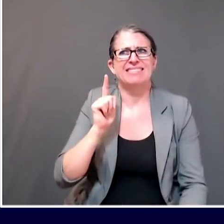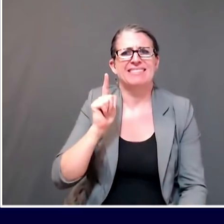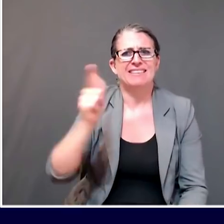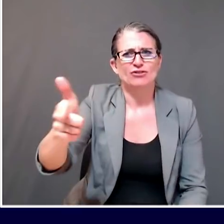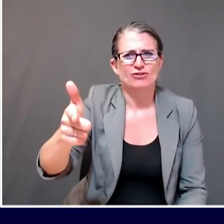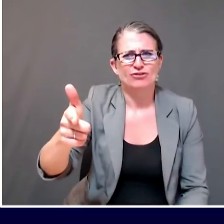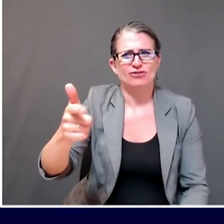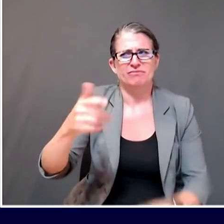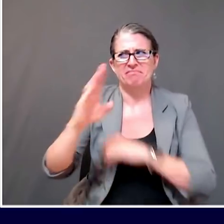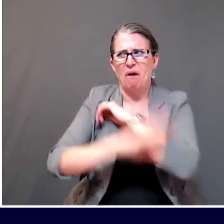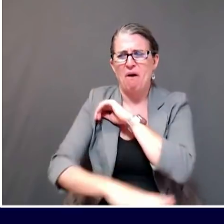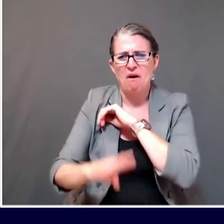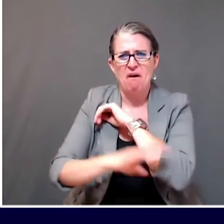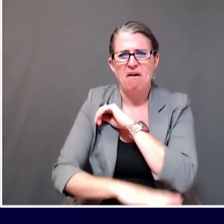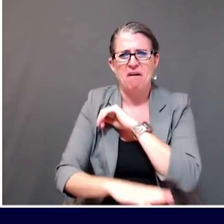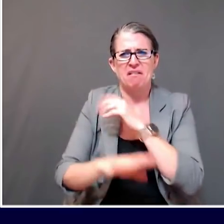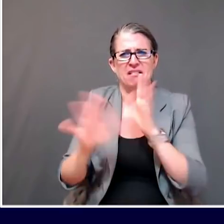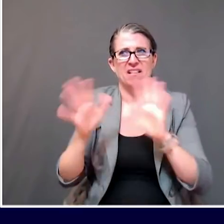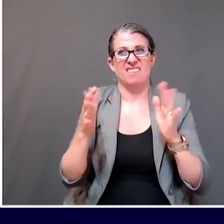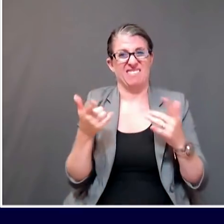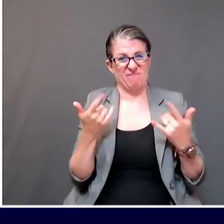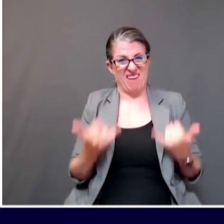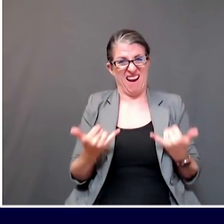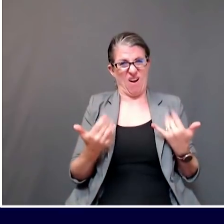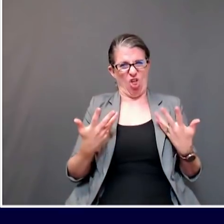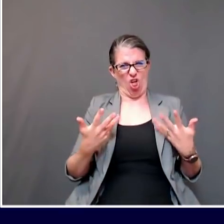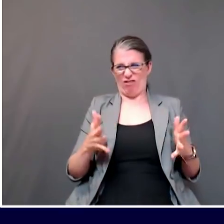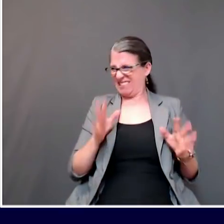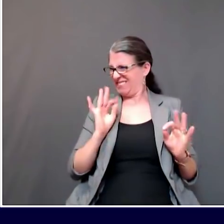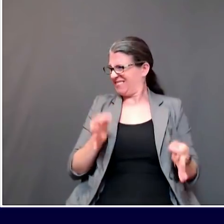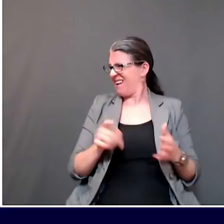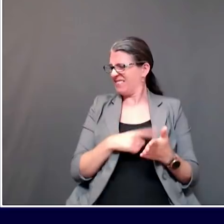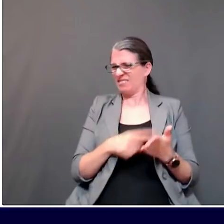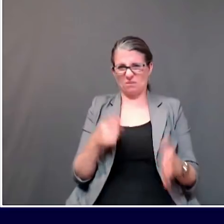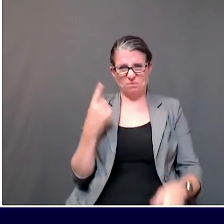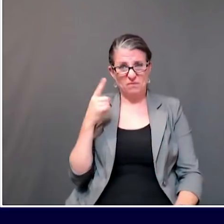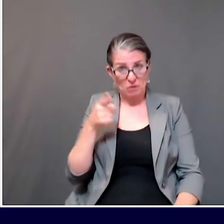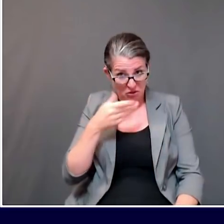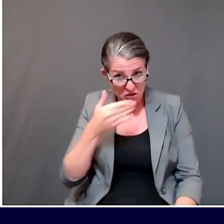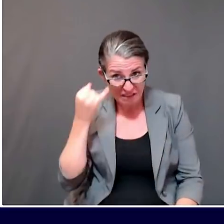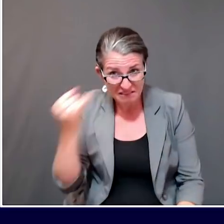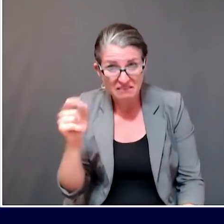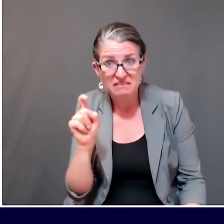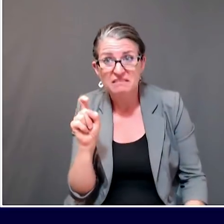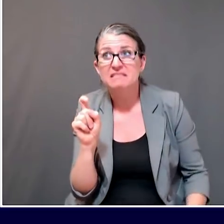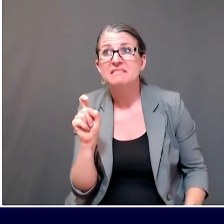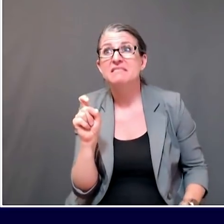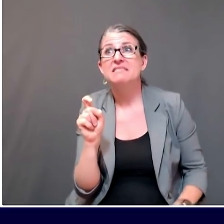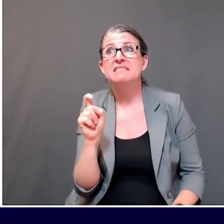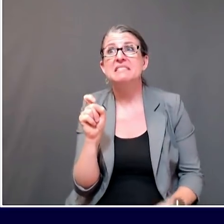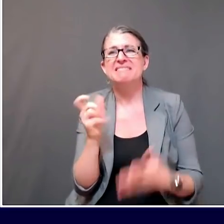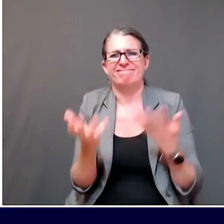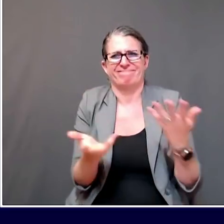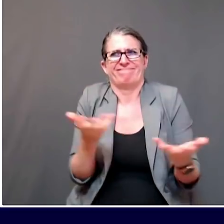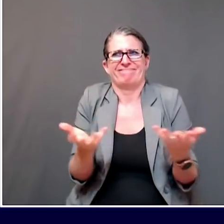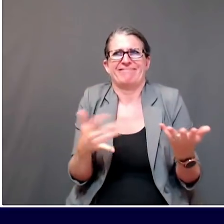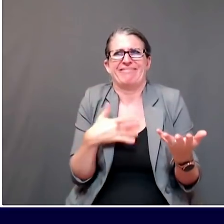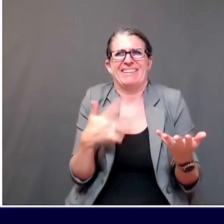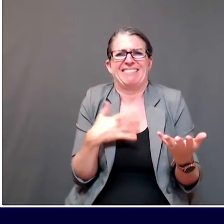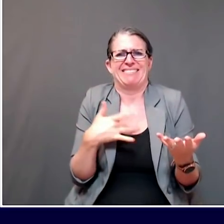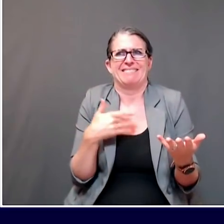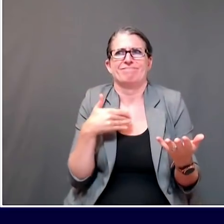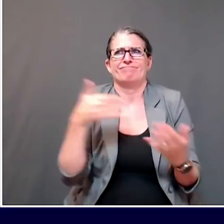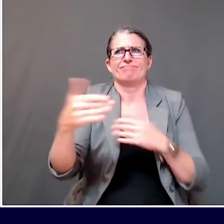months from now, we are coming close to the part of the year when people typically get flu shots. I'm curious if the CDC is going